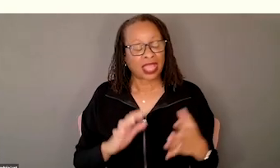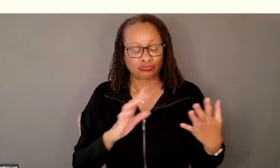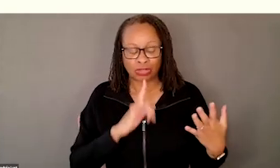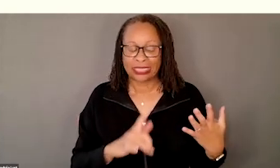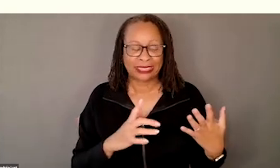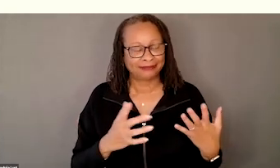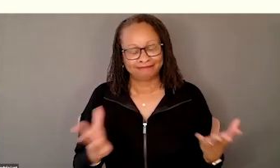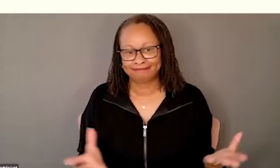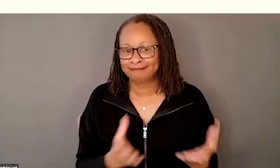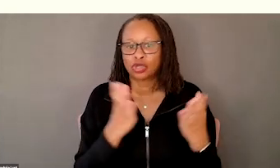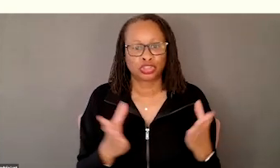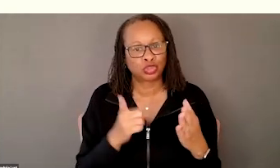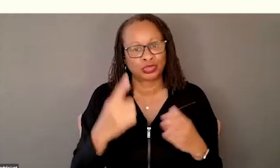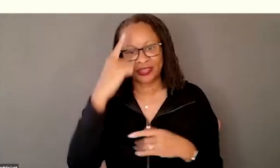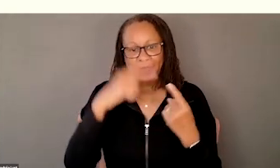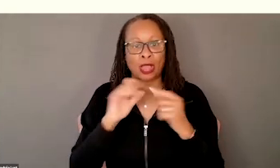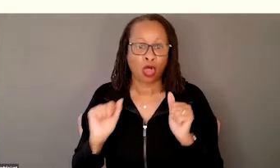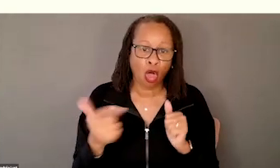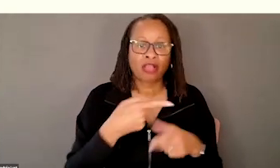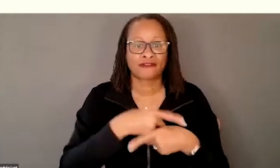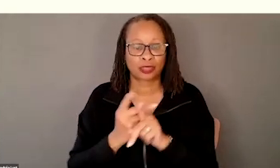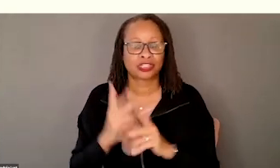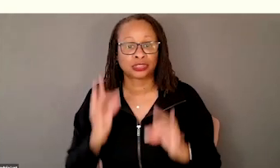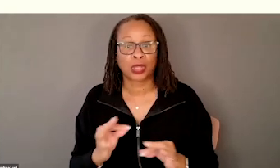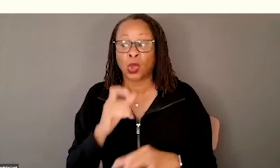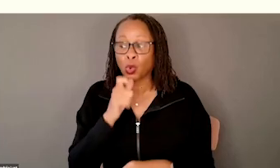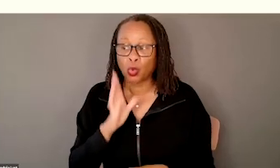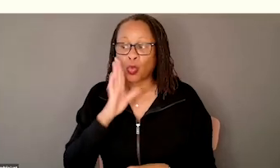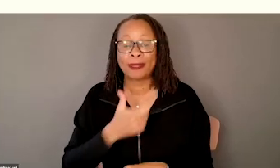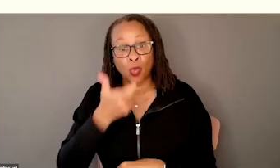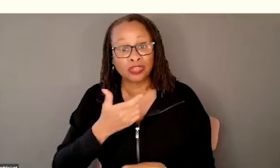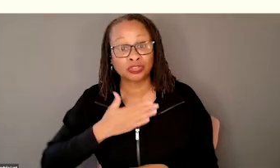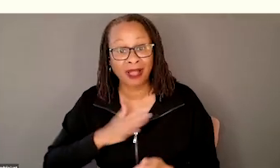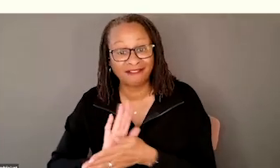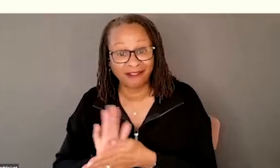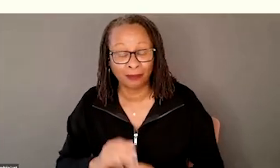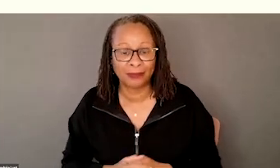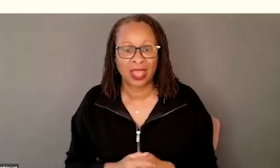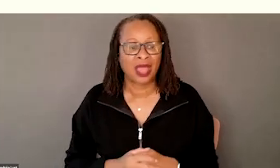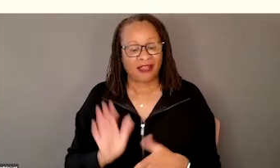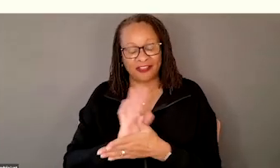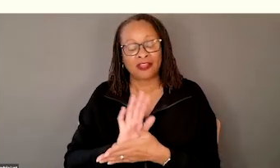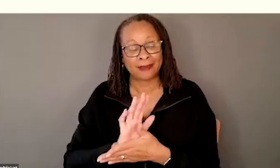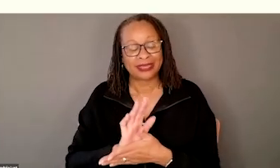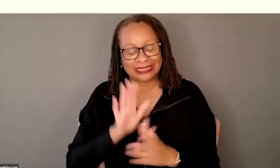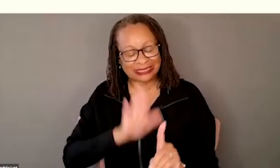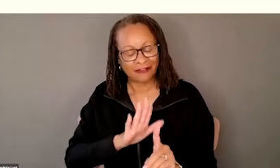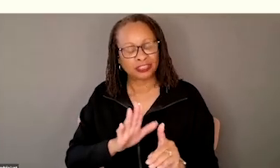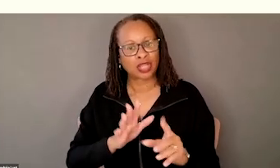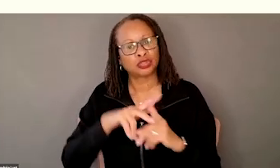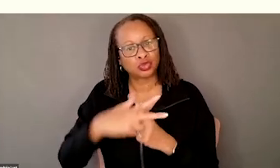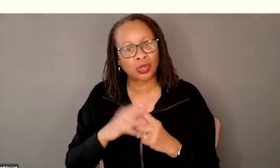like all of your production decisions. Who's going to watch this, right? Film is really a tool of communication. So you want to